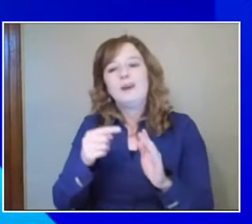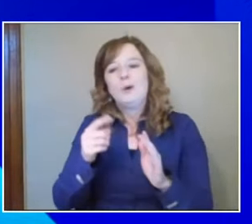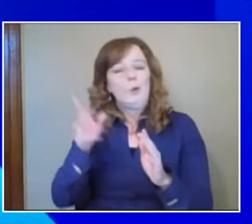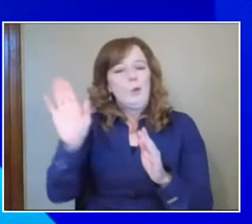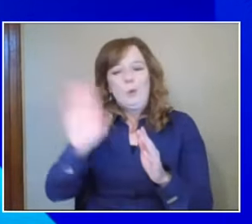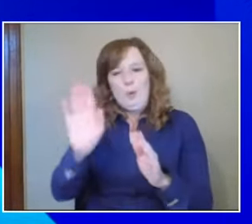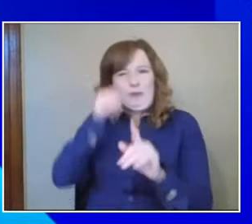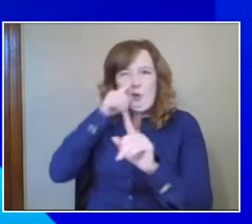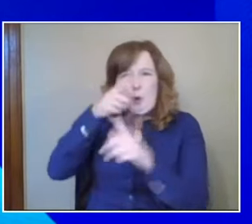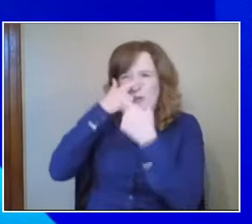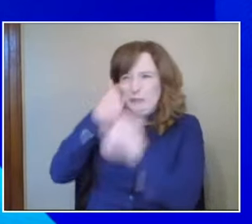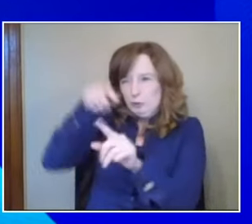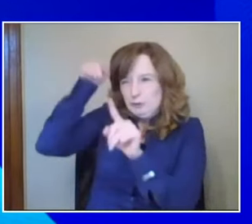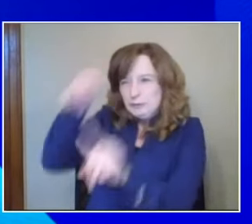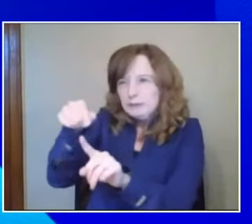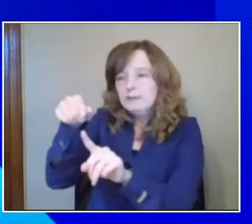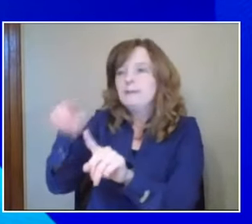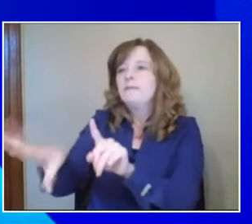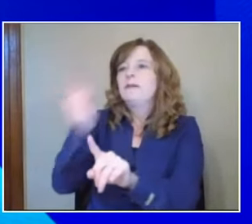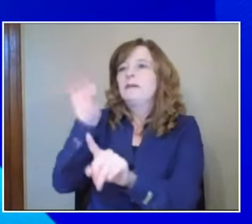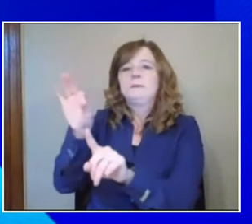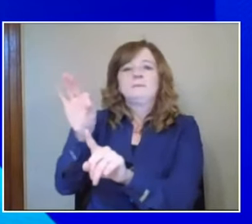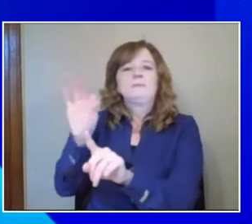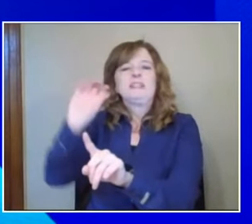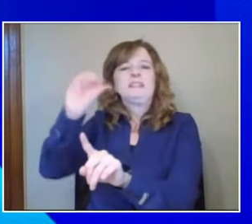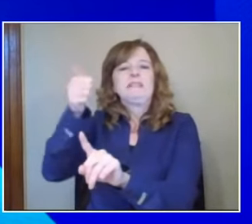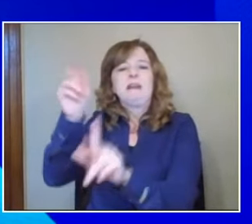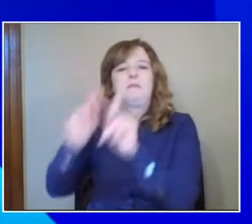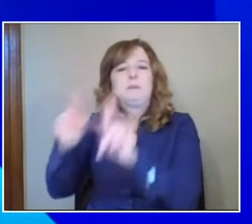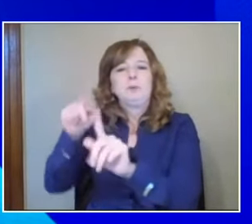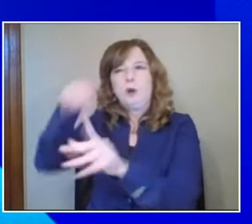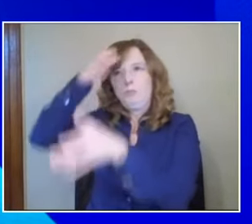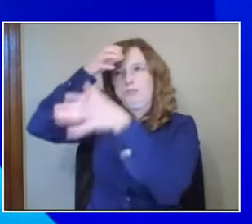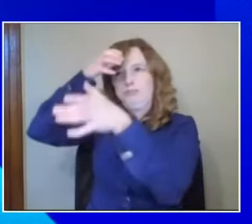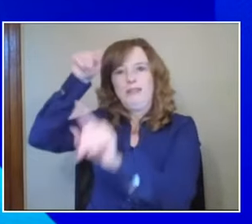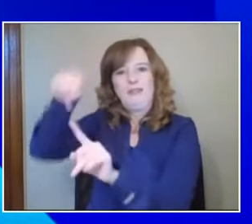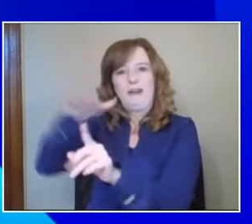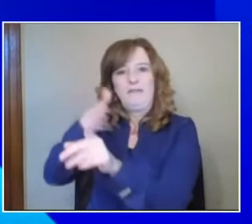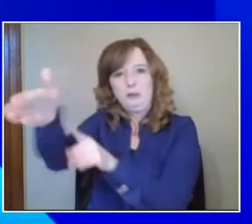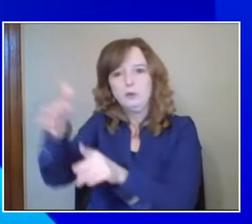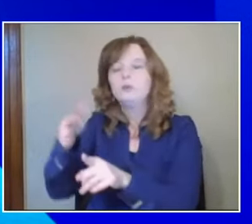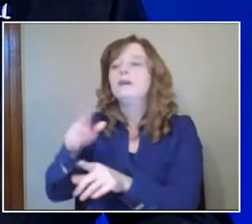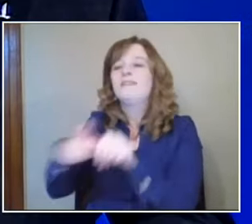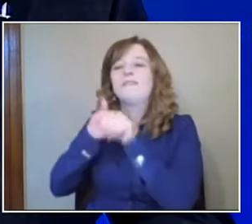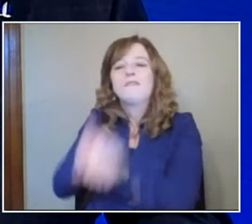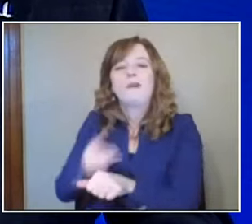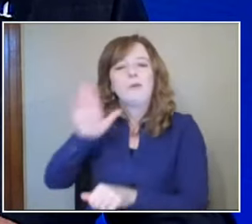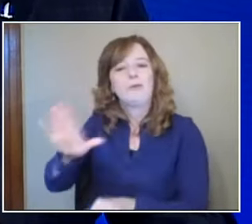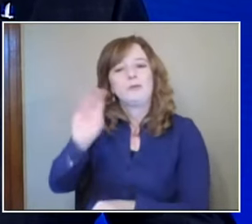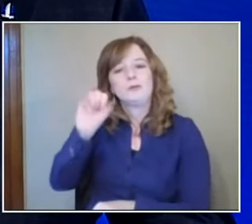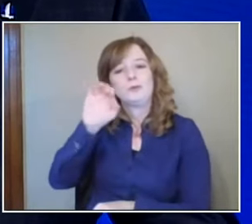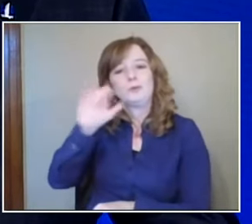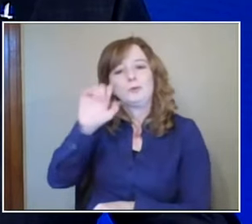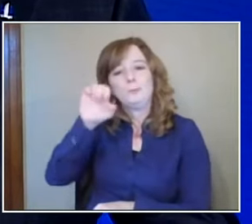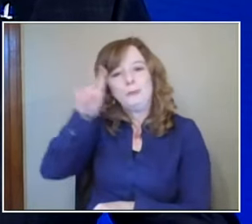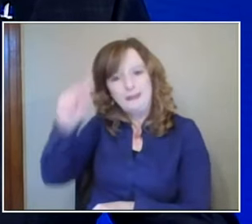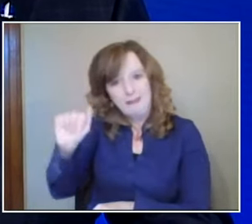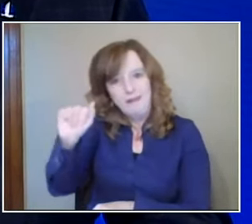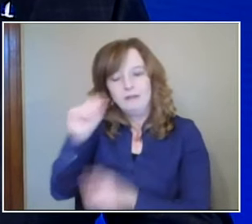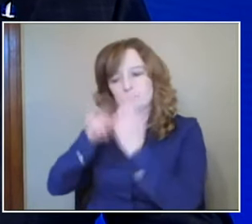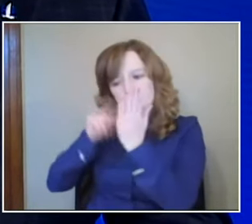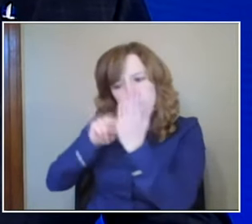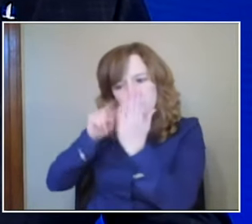know. Follow them on your favorite social platform and study what they have to offer. As I look